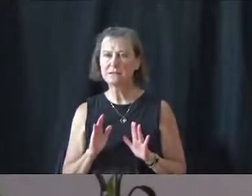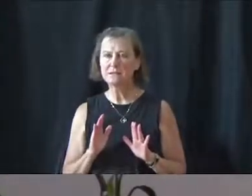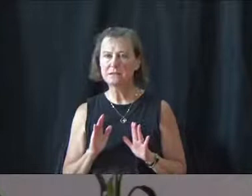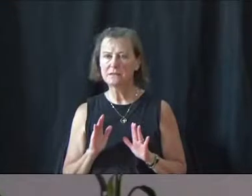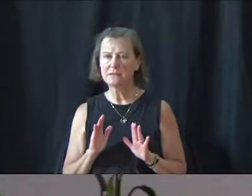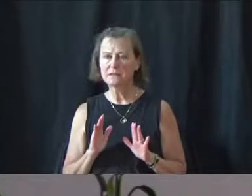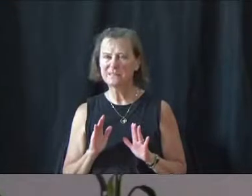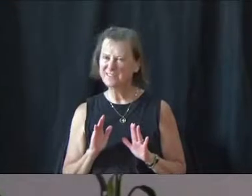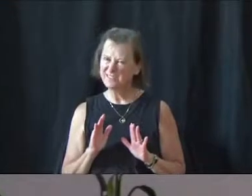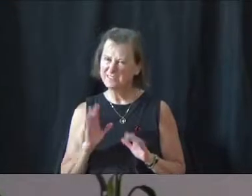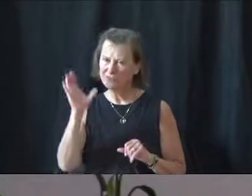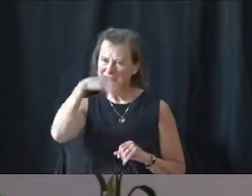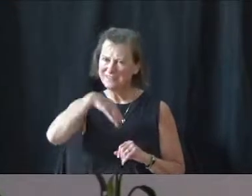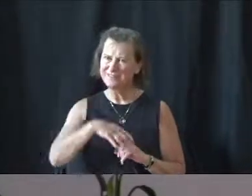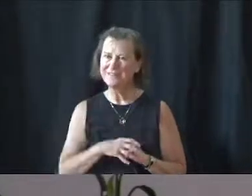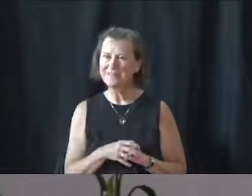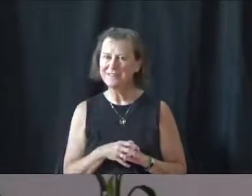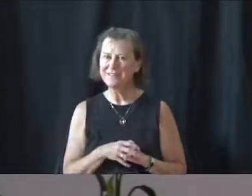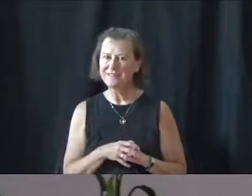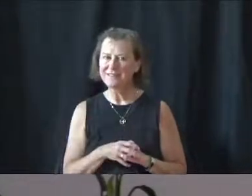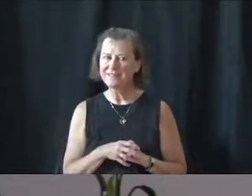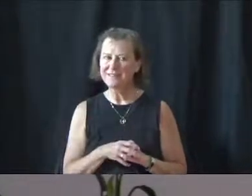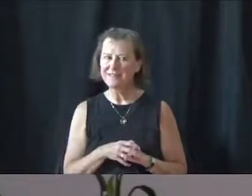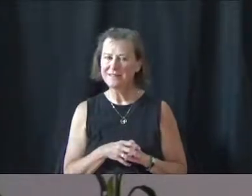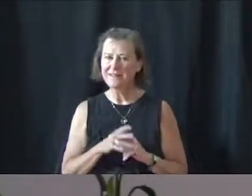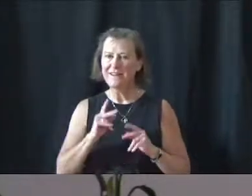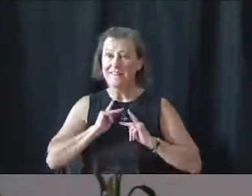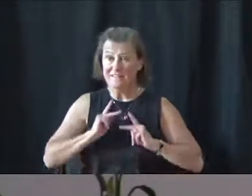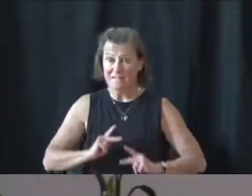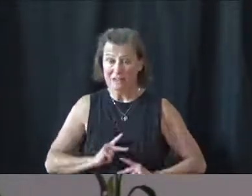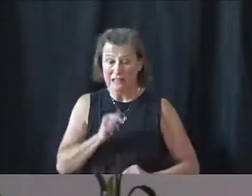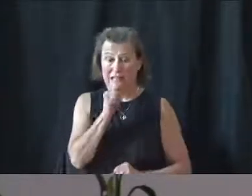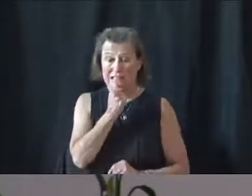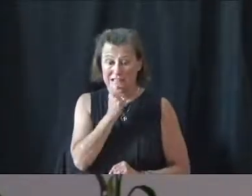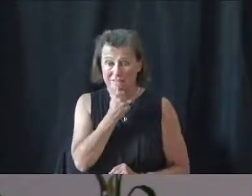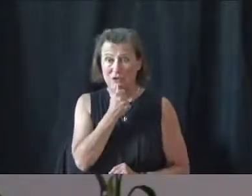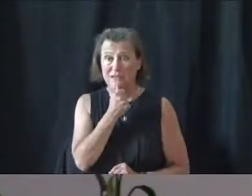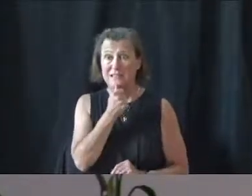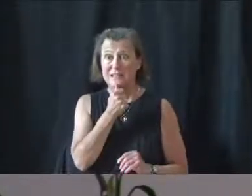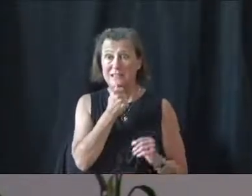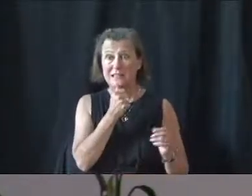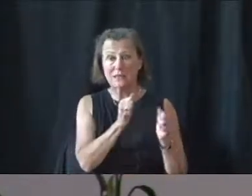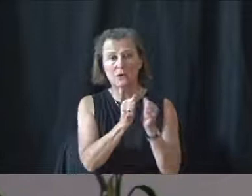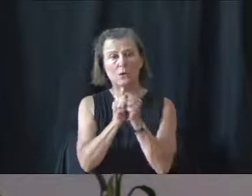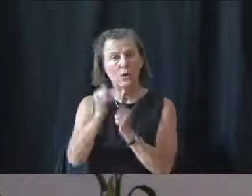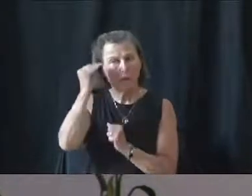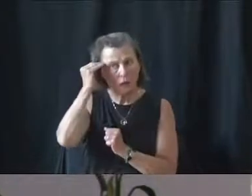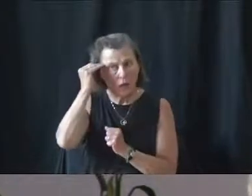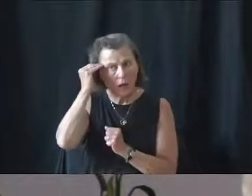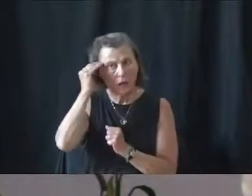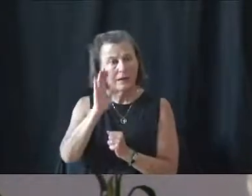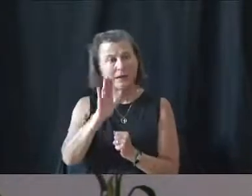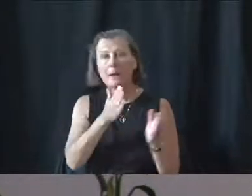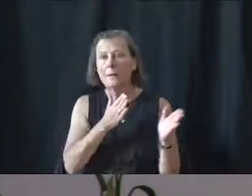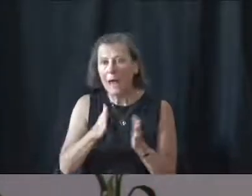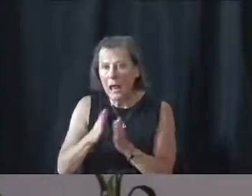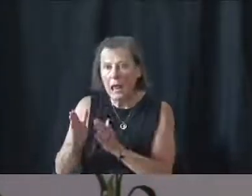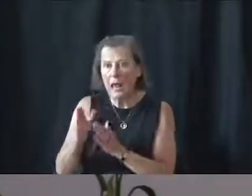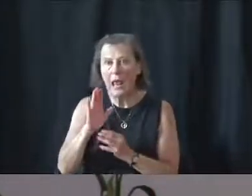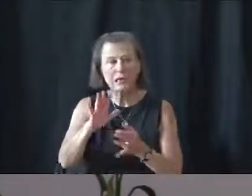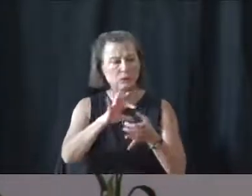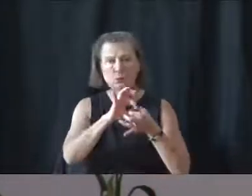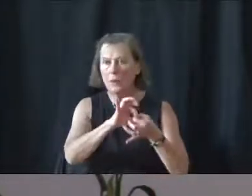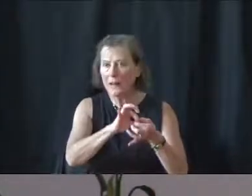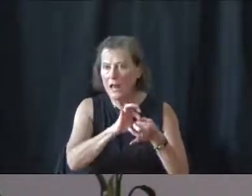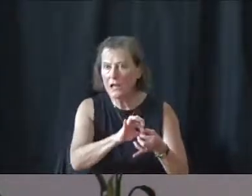Strange, huh? Considerable physical suffering, together with the knowledge that his plans and his